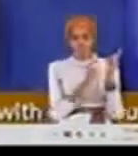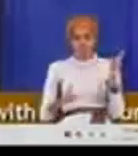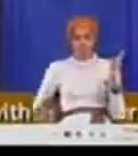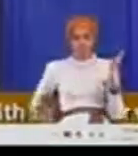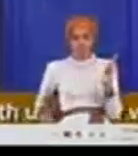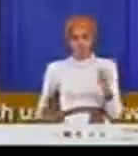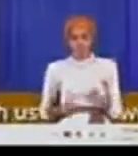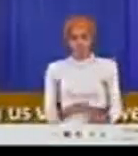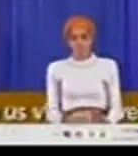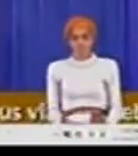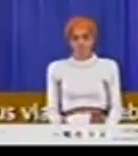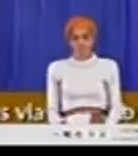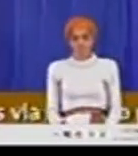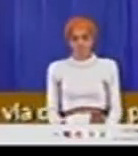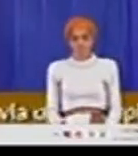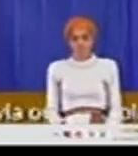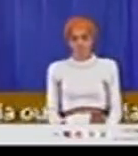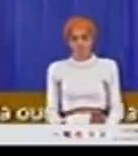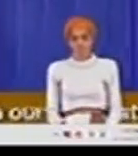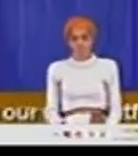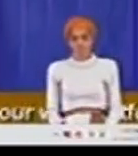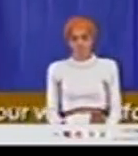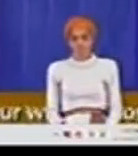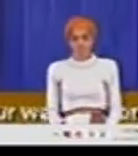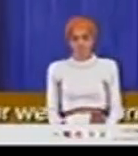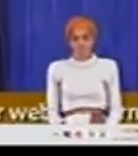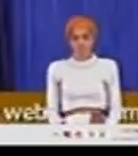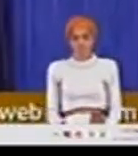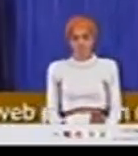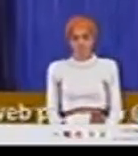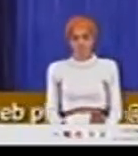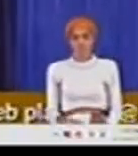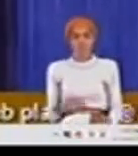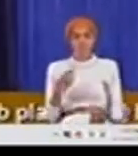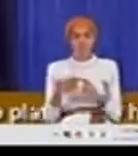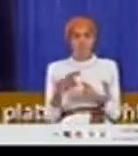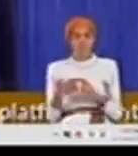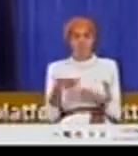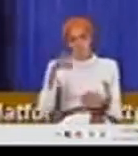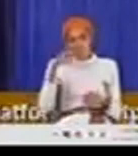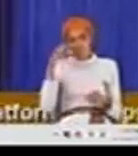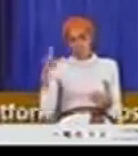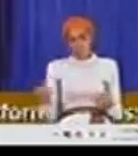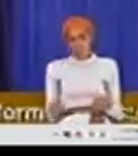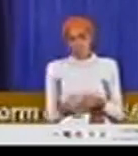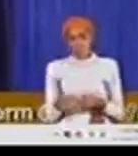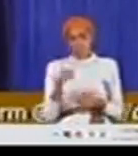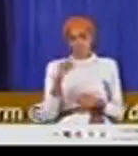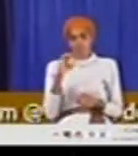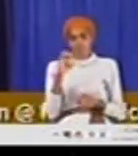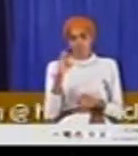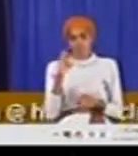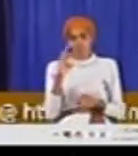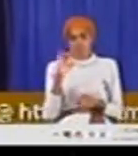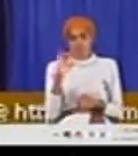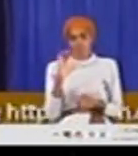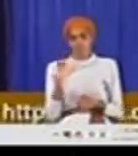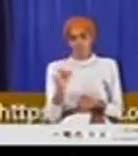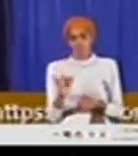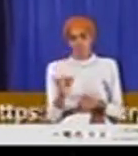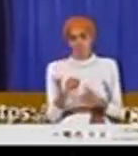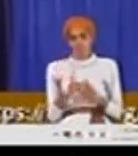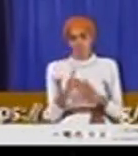Double portion for our sister, Sister Aria Nelson. She had a foreign body in her right finger for the